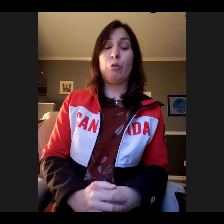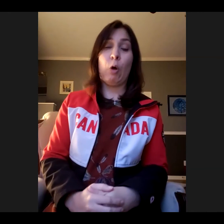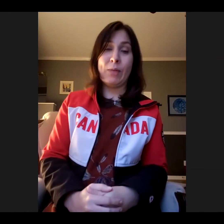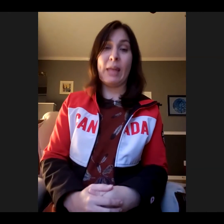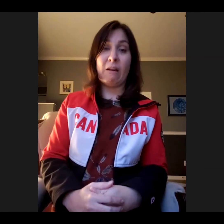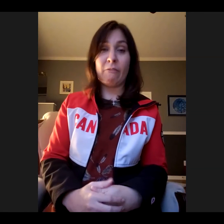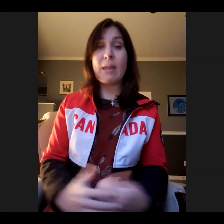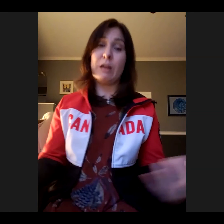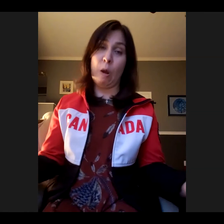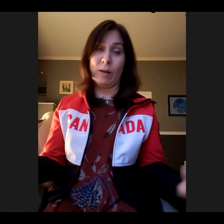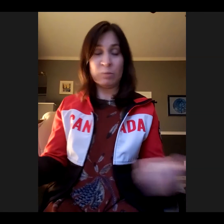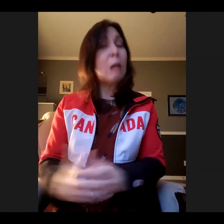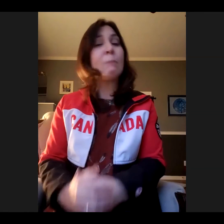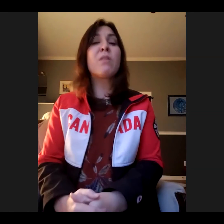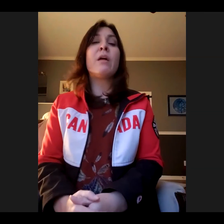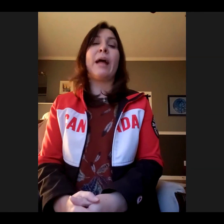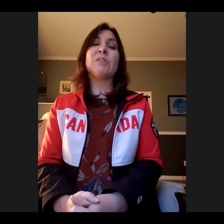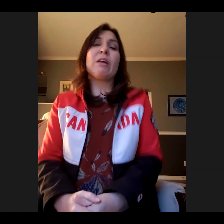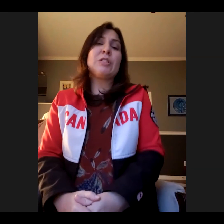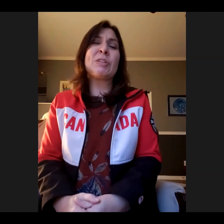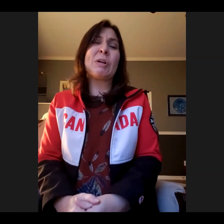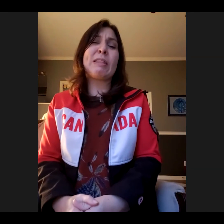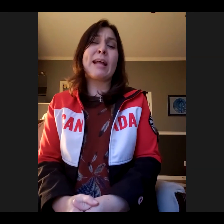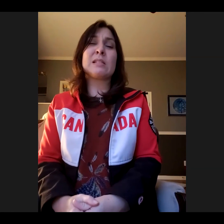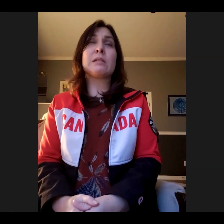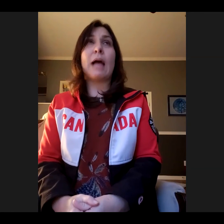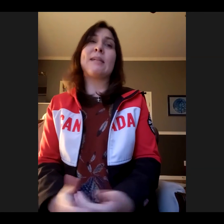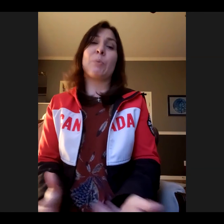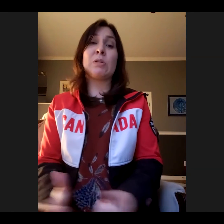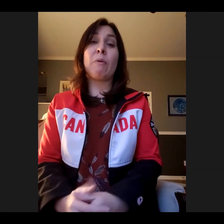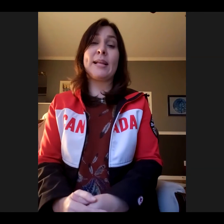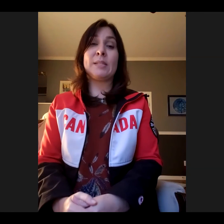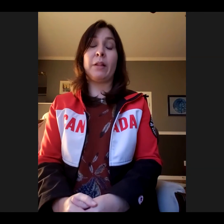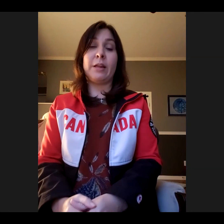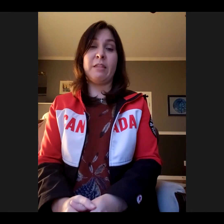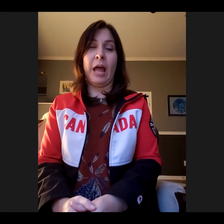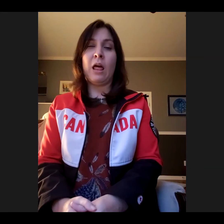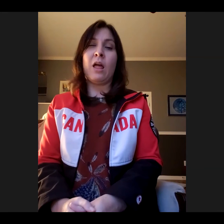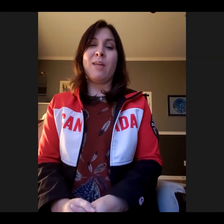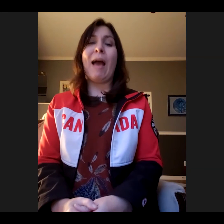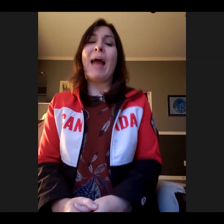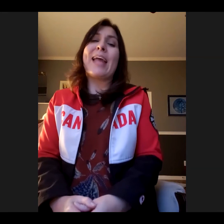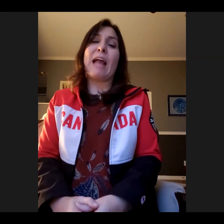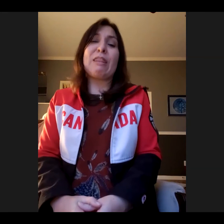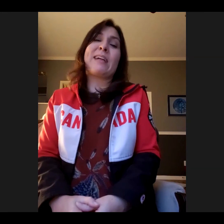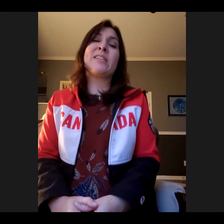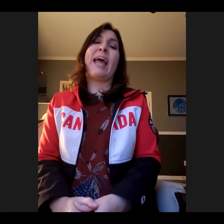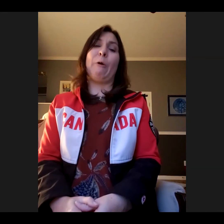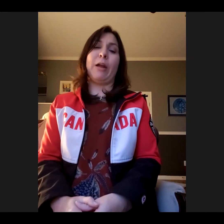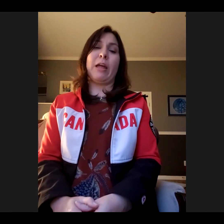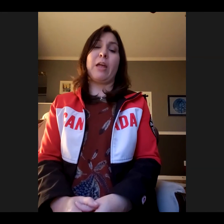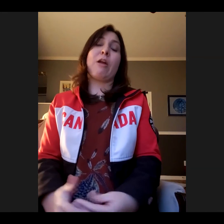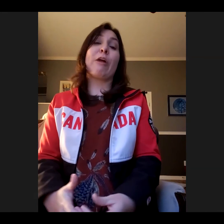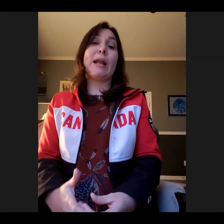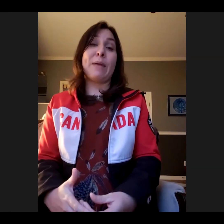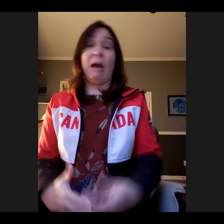who know me and love me know as well. And so there's just certain things as a person with a disability that you kind of get sick skin